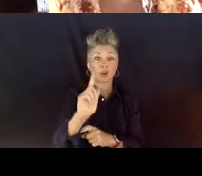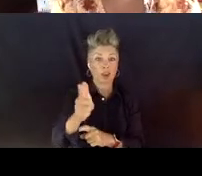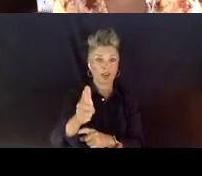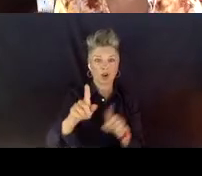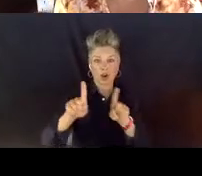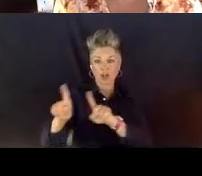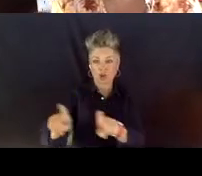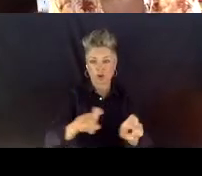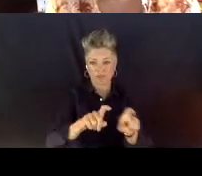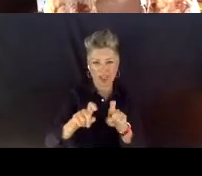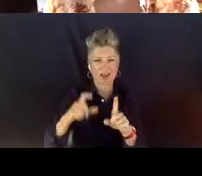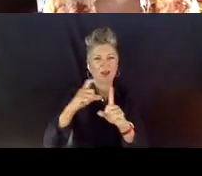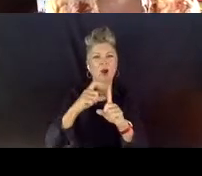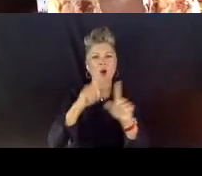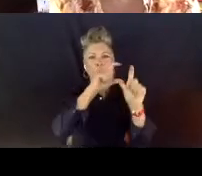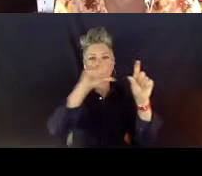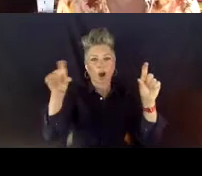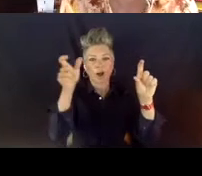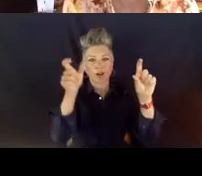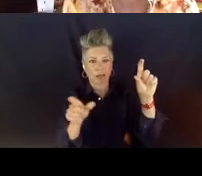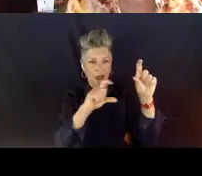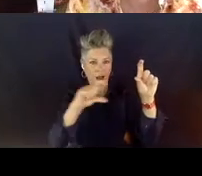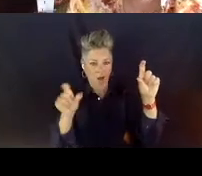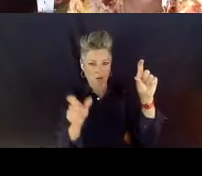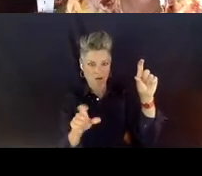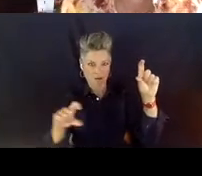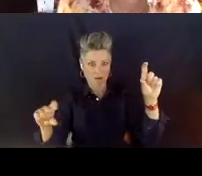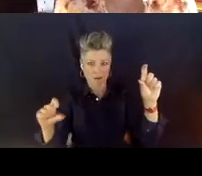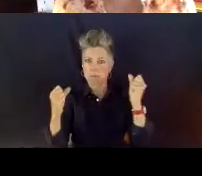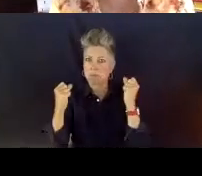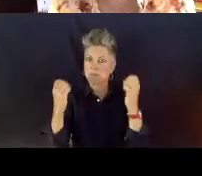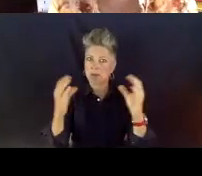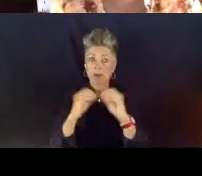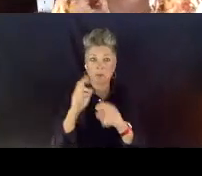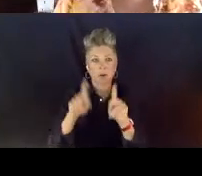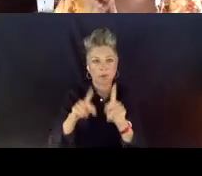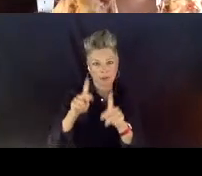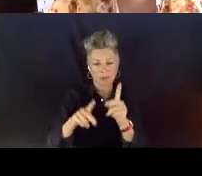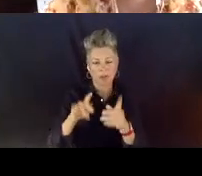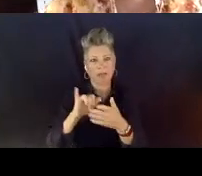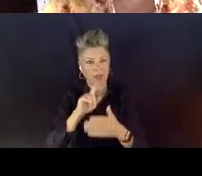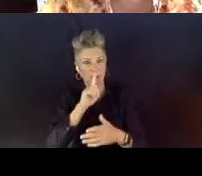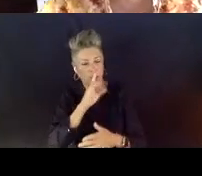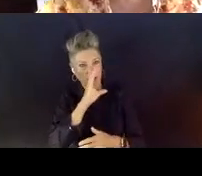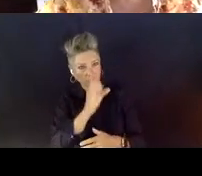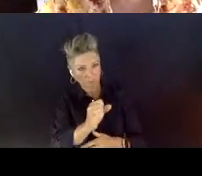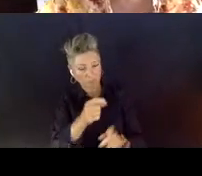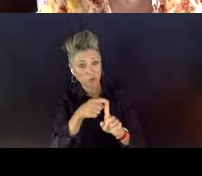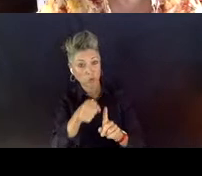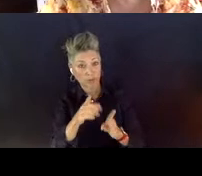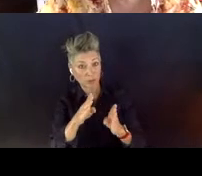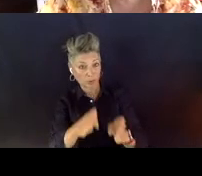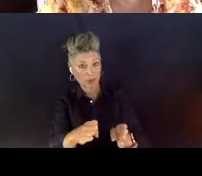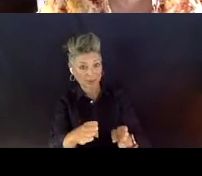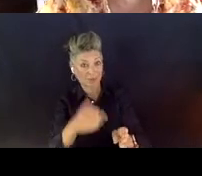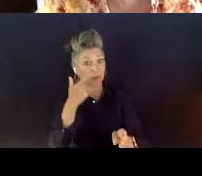cloud. There were many more people than prior to the parklet attracted to the street, and you see there are